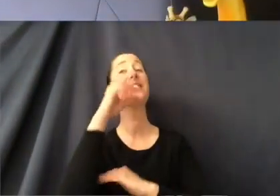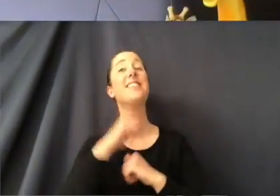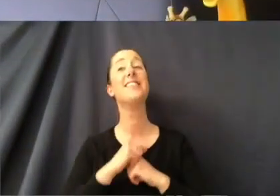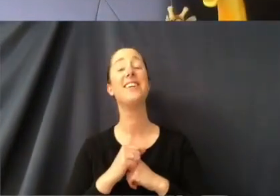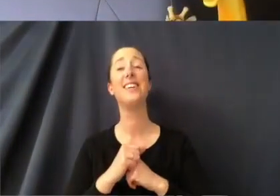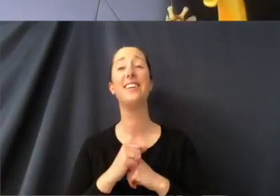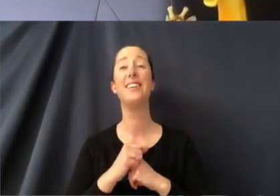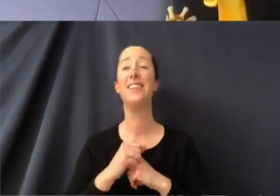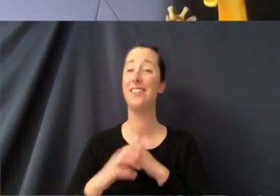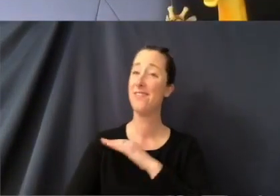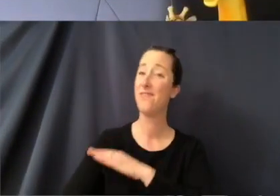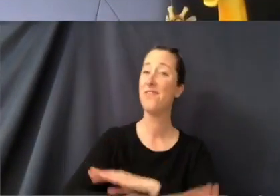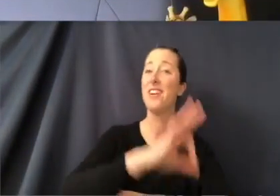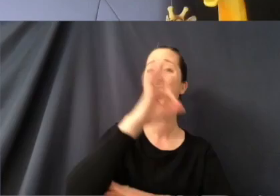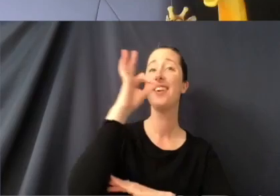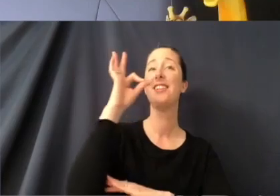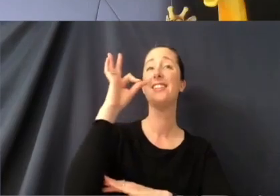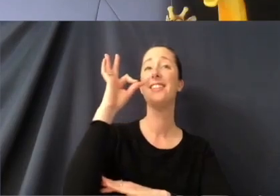Rise and shine,